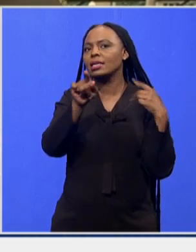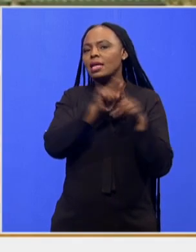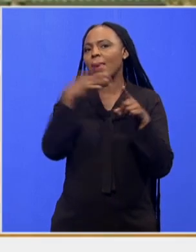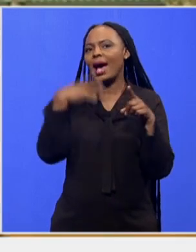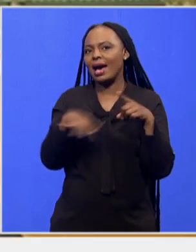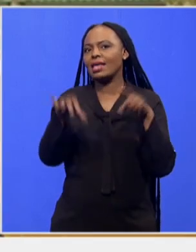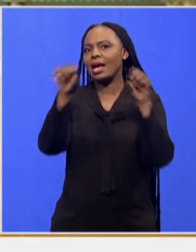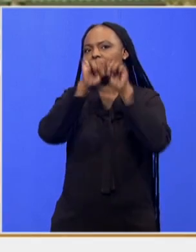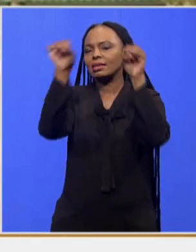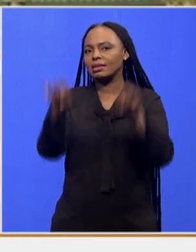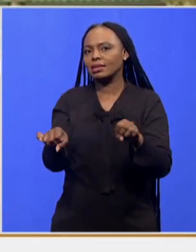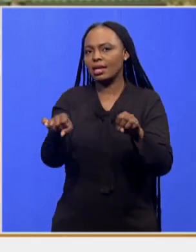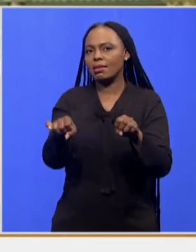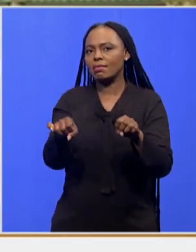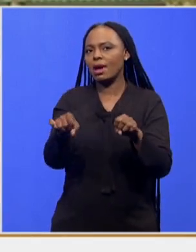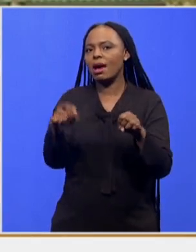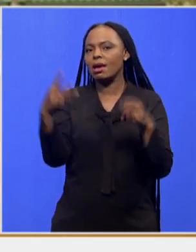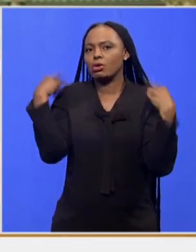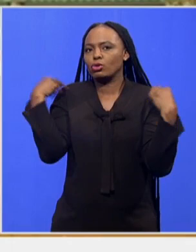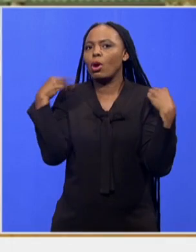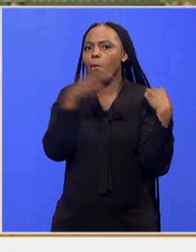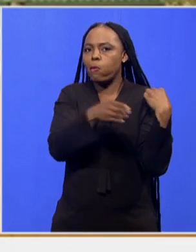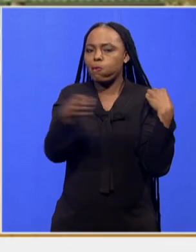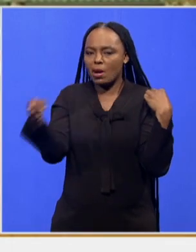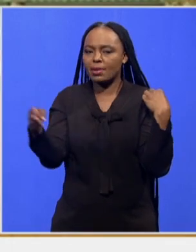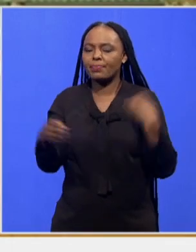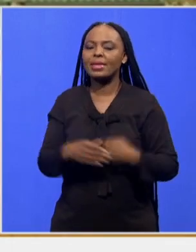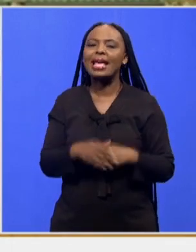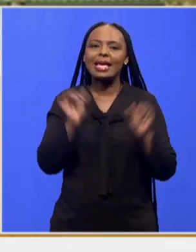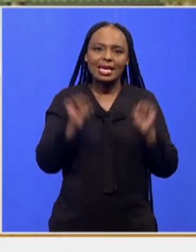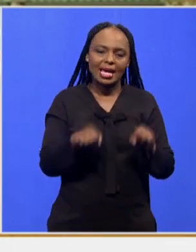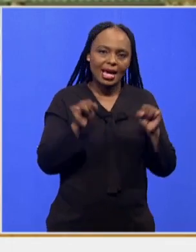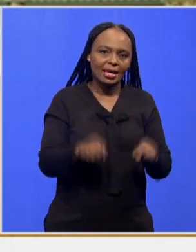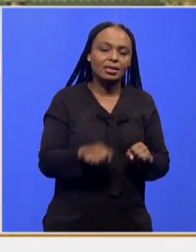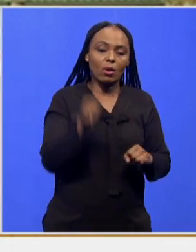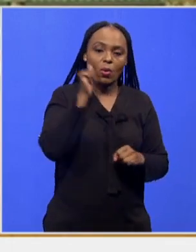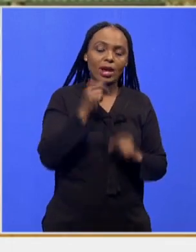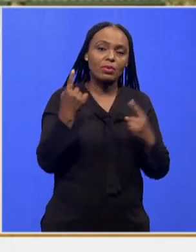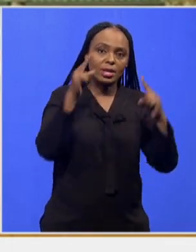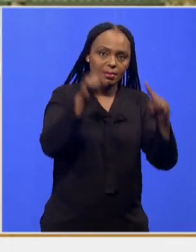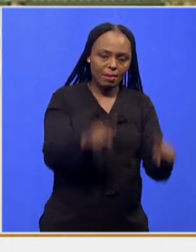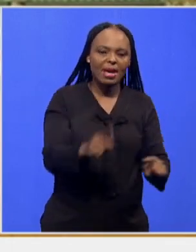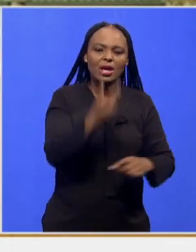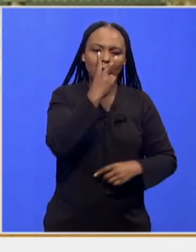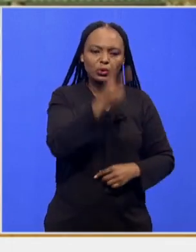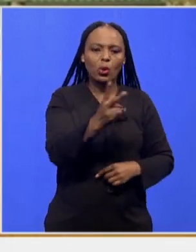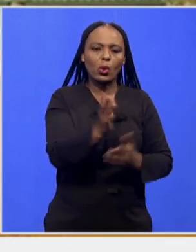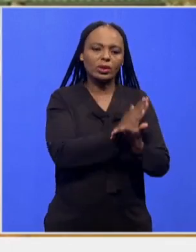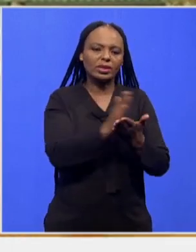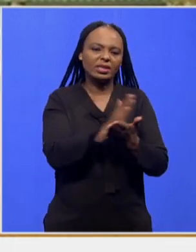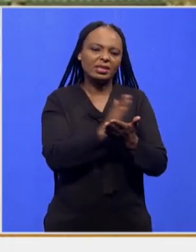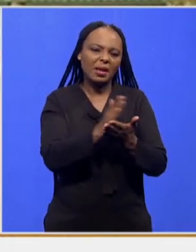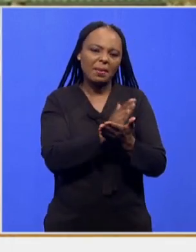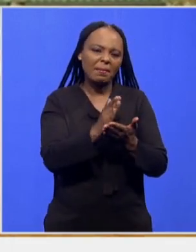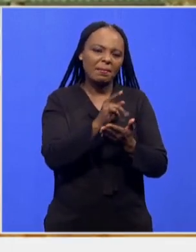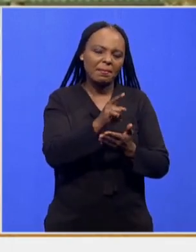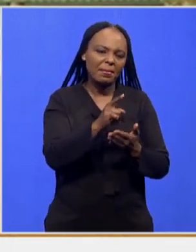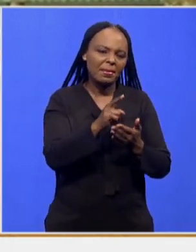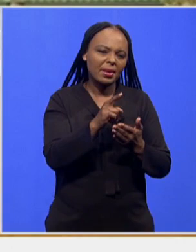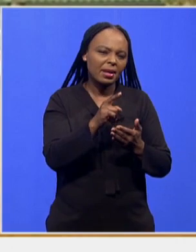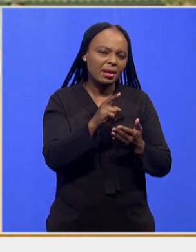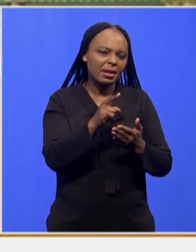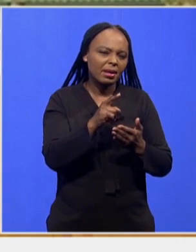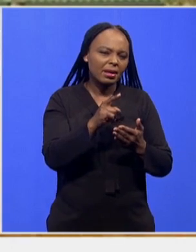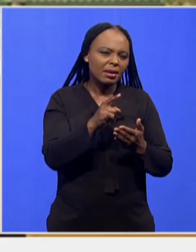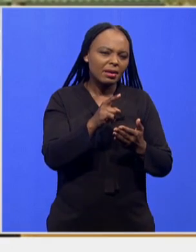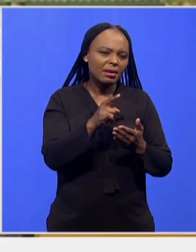Yes, Lady, I'm actually just looking around now. I know when we came in here, we did see an army tanker. I think it's called an army tanker, but we